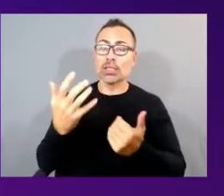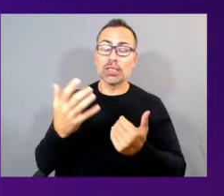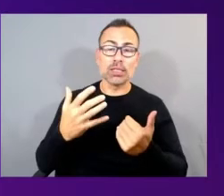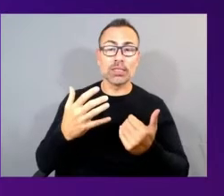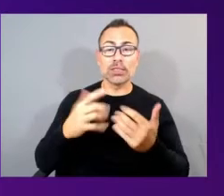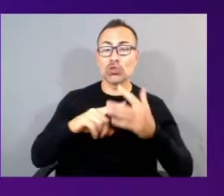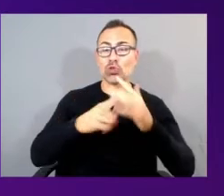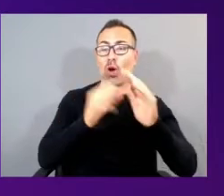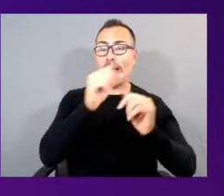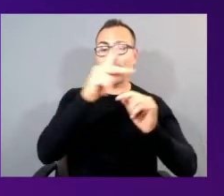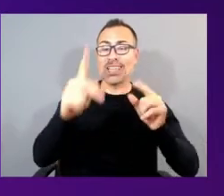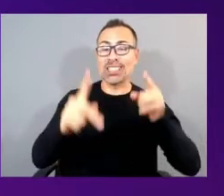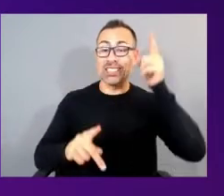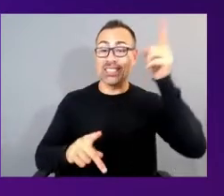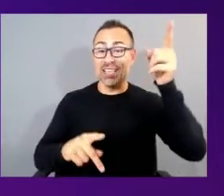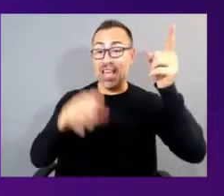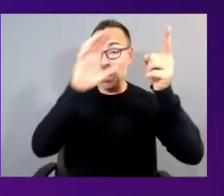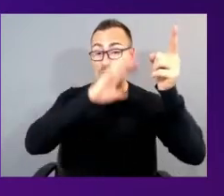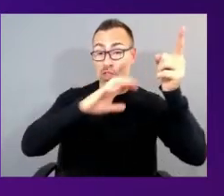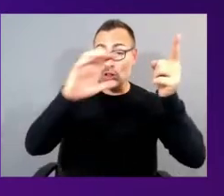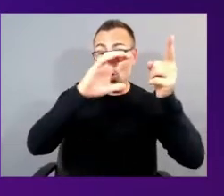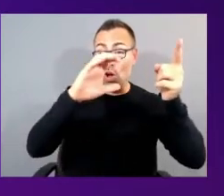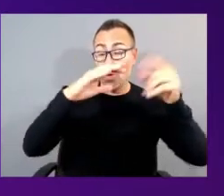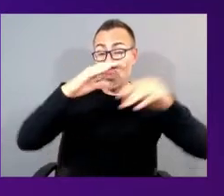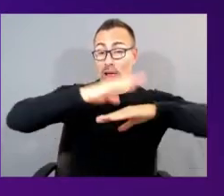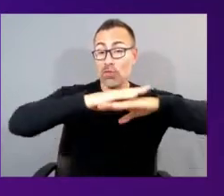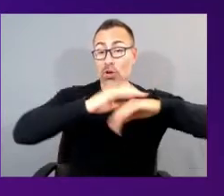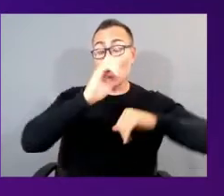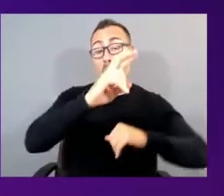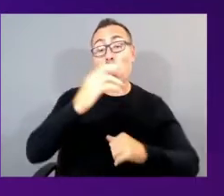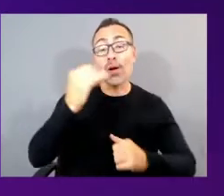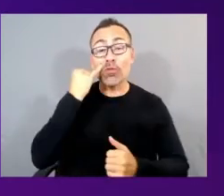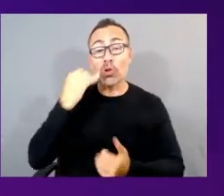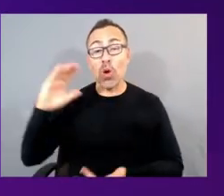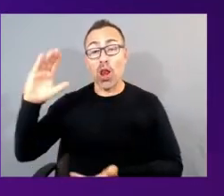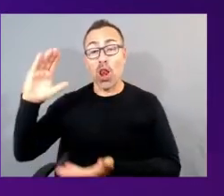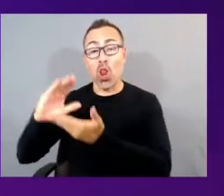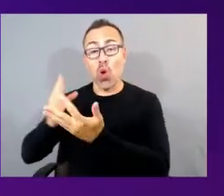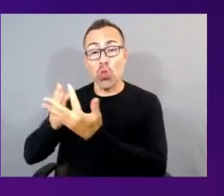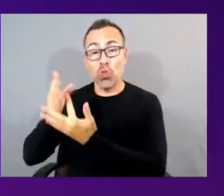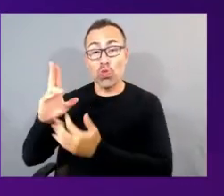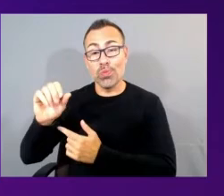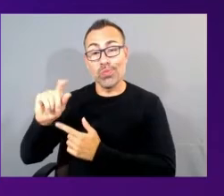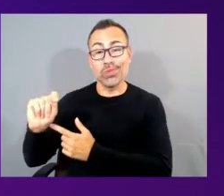deploy them running locally in our edge environments.